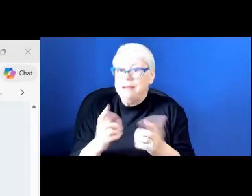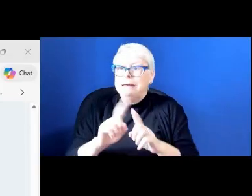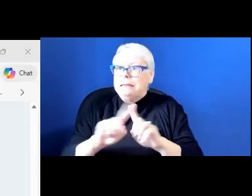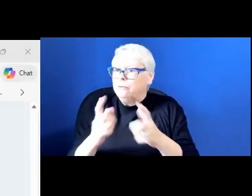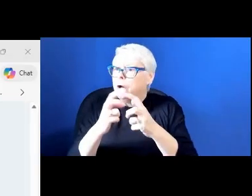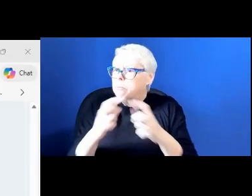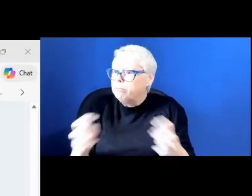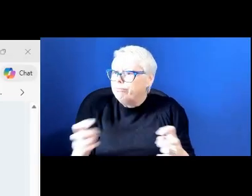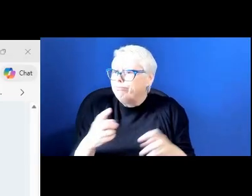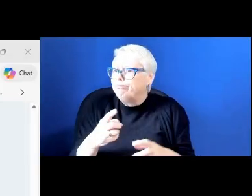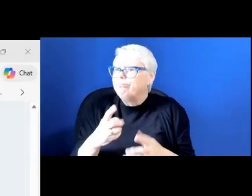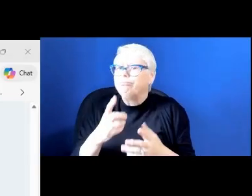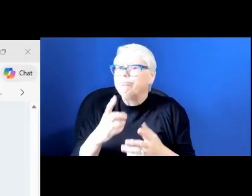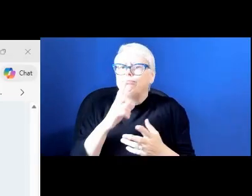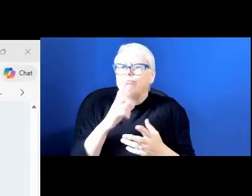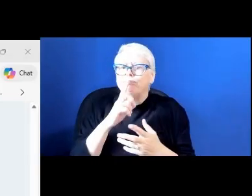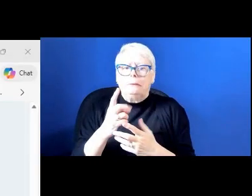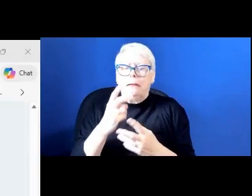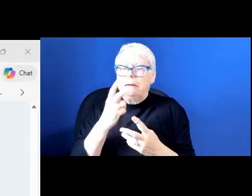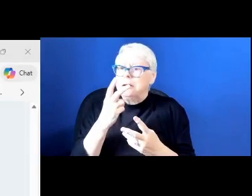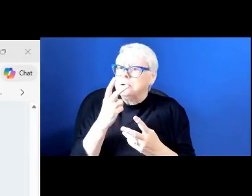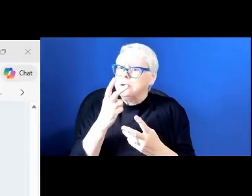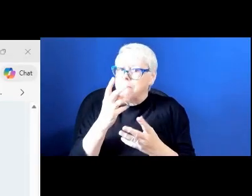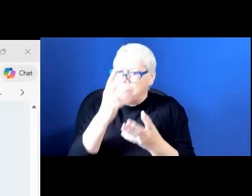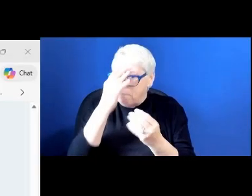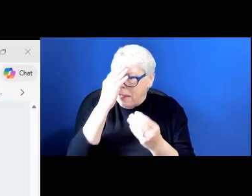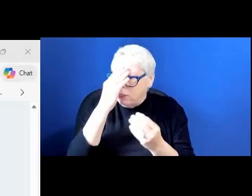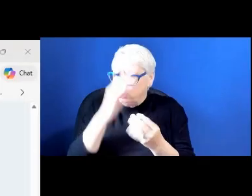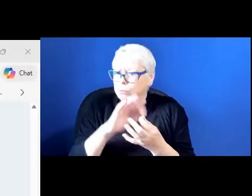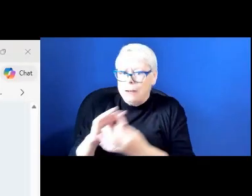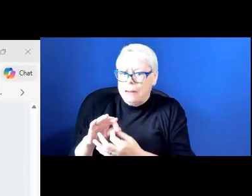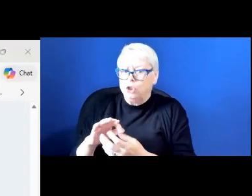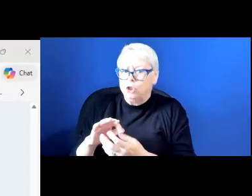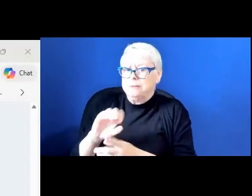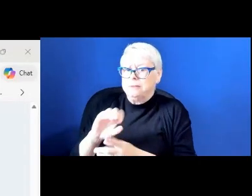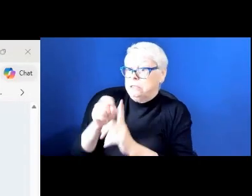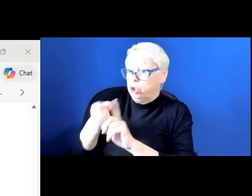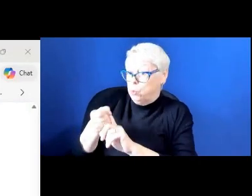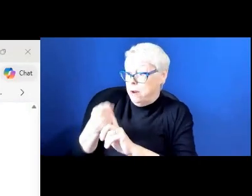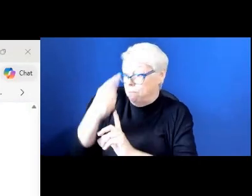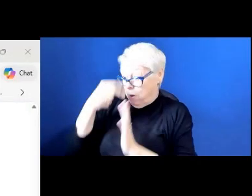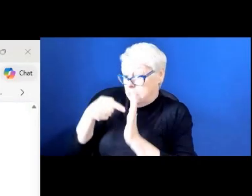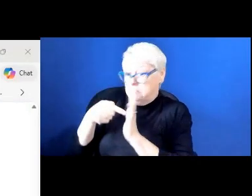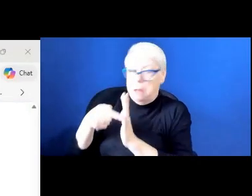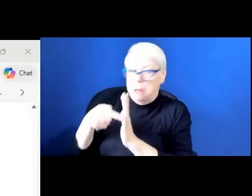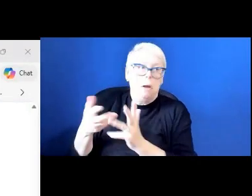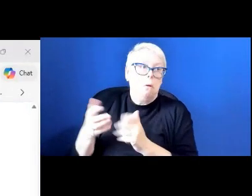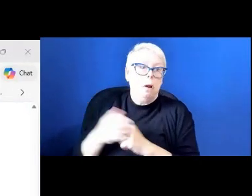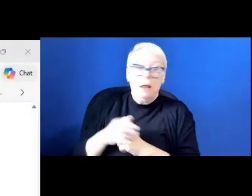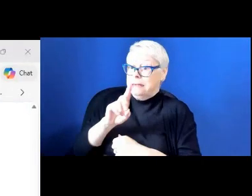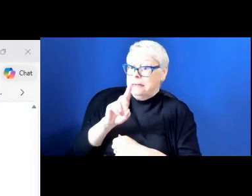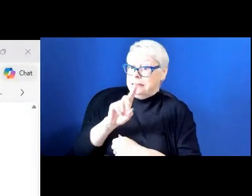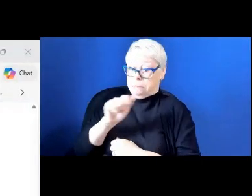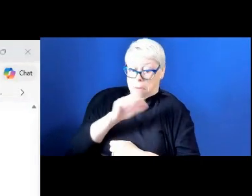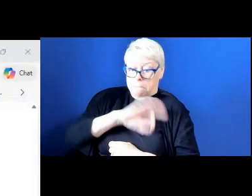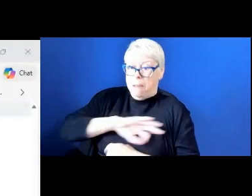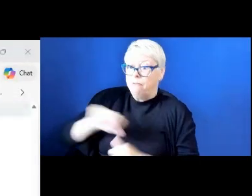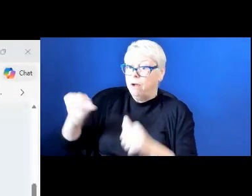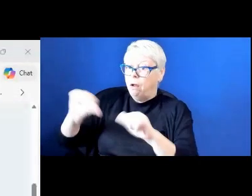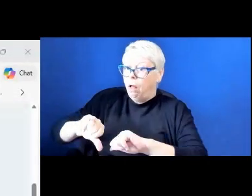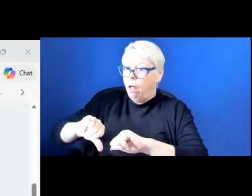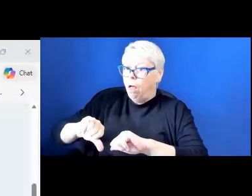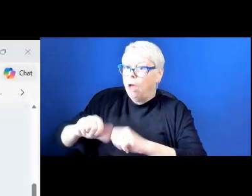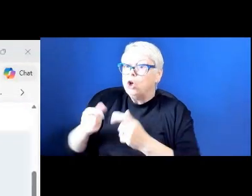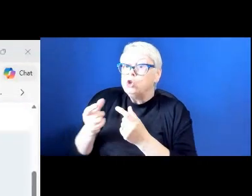of insights on cases when your disability benefits were declined, and there might